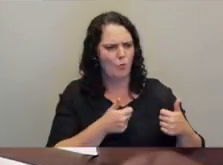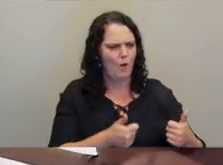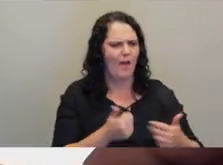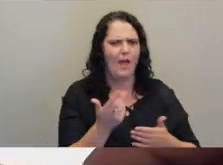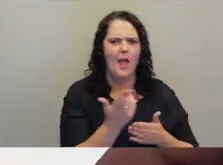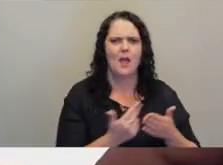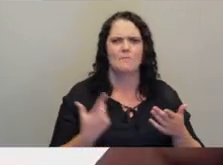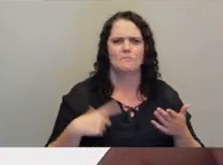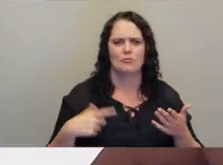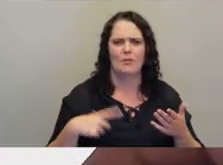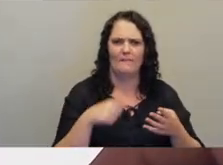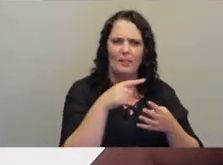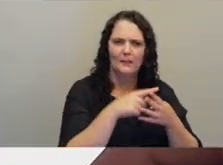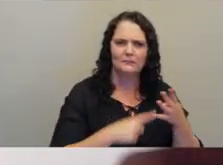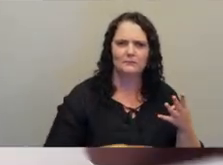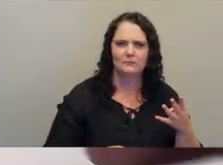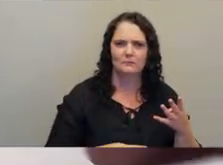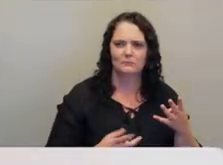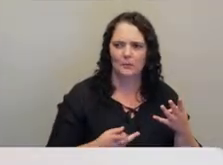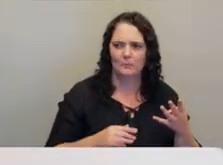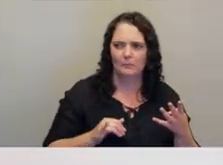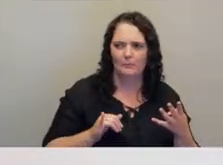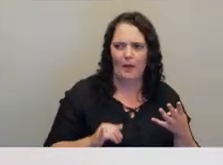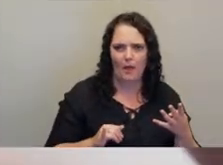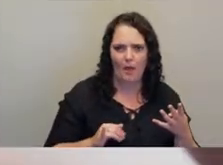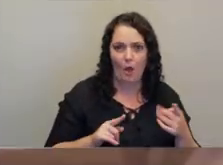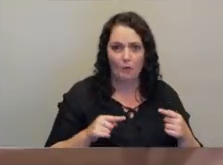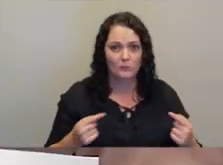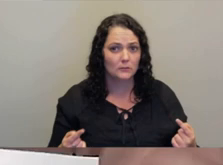so there we go. A little sketch